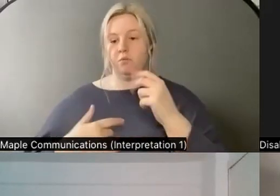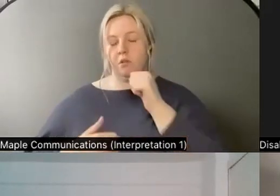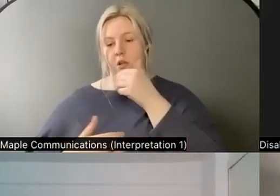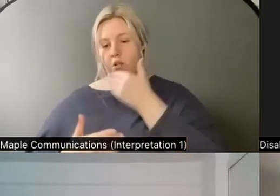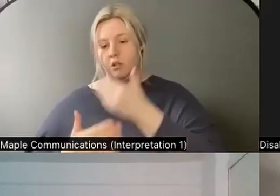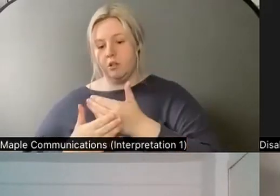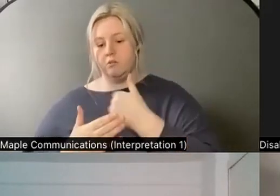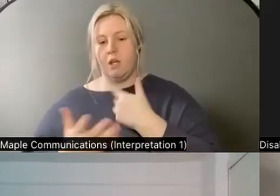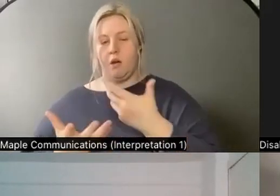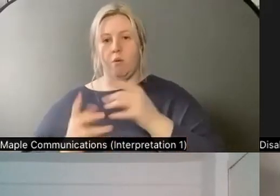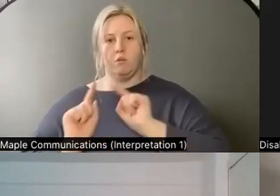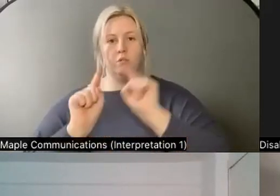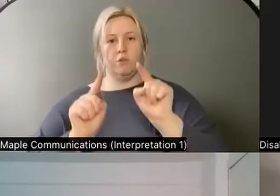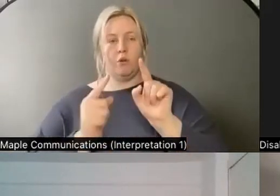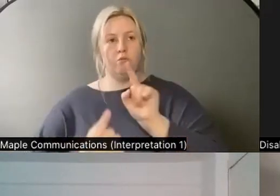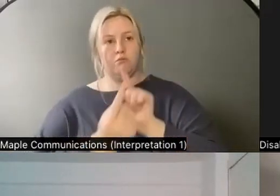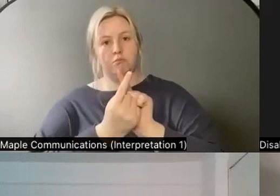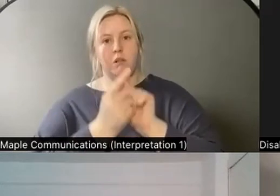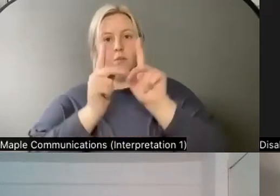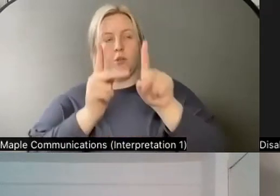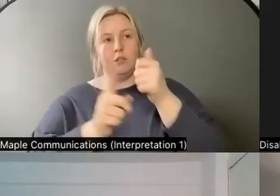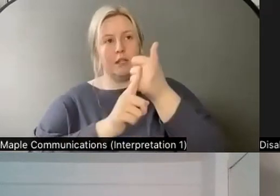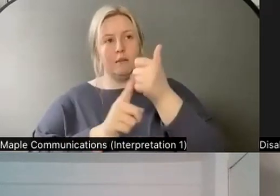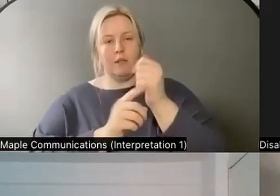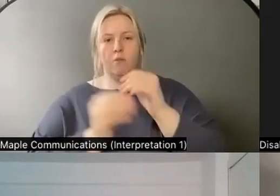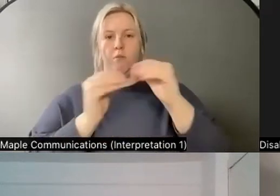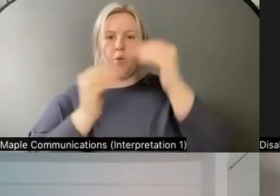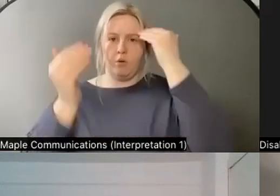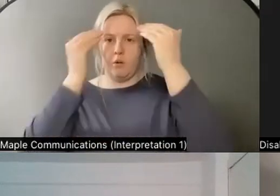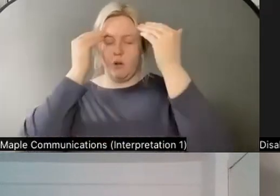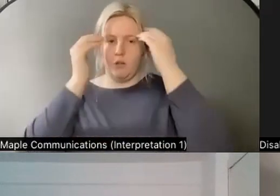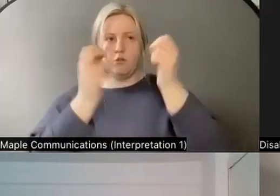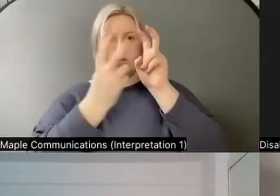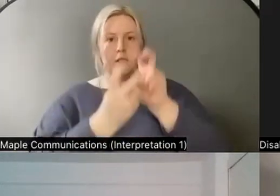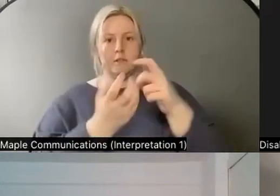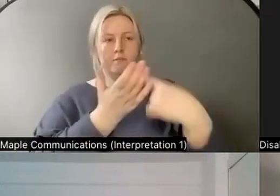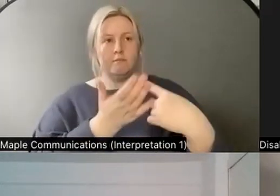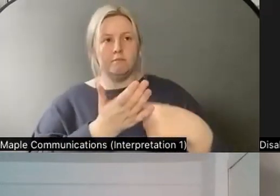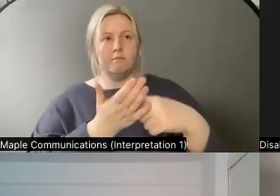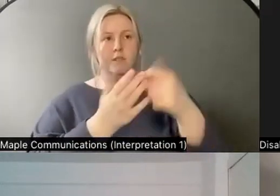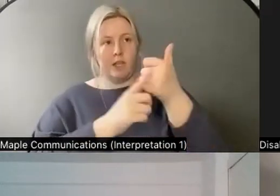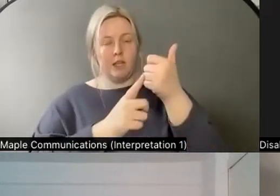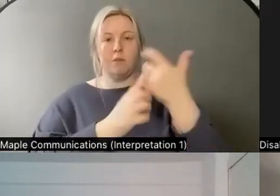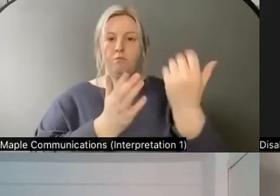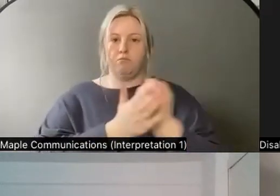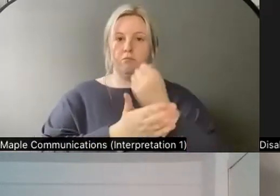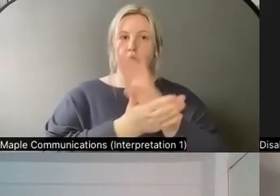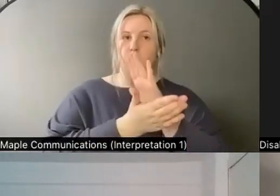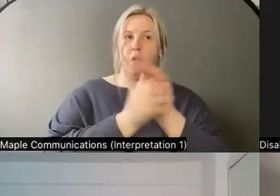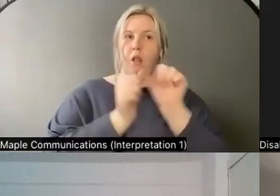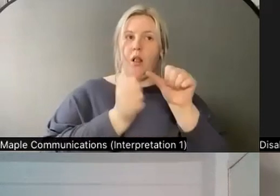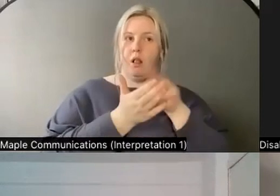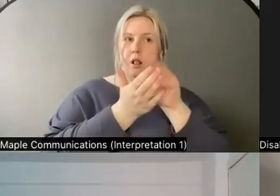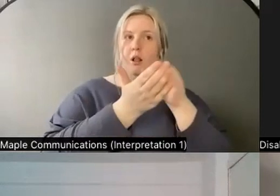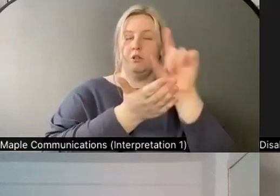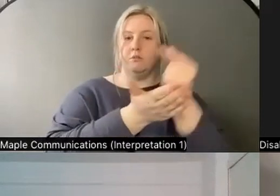knows a little bit more than me and had the ability to spend more time in school and could know something about what